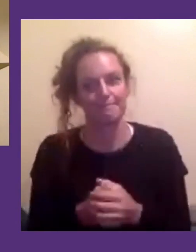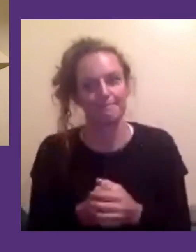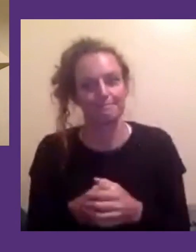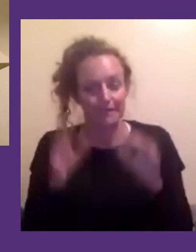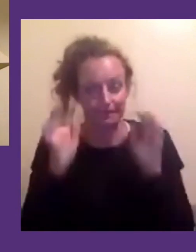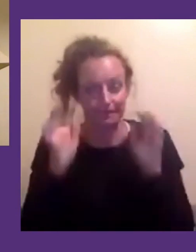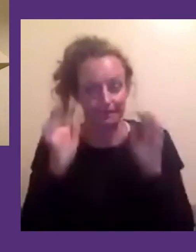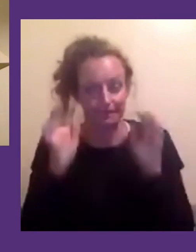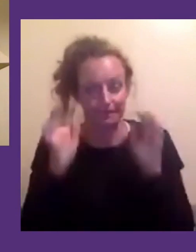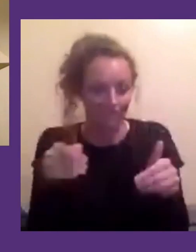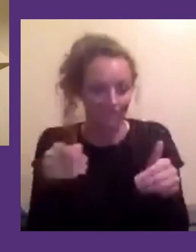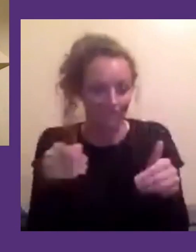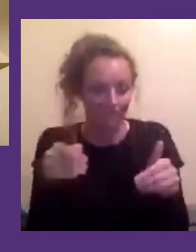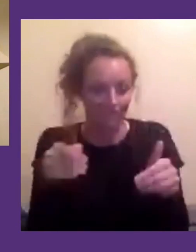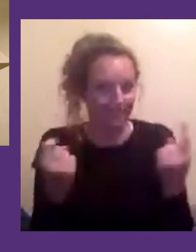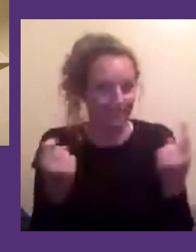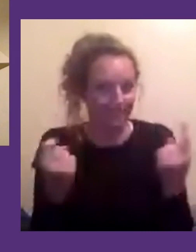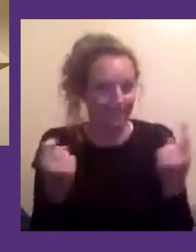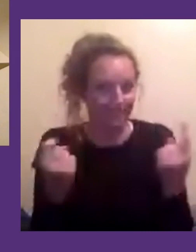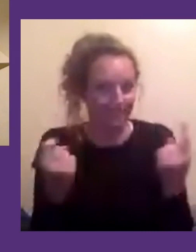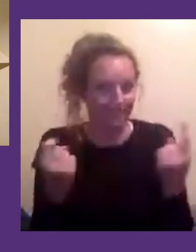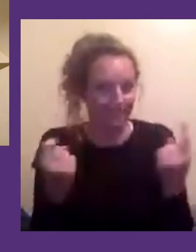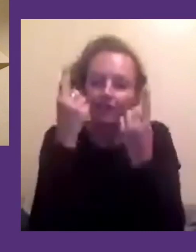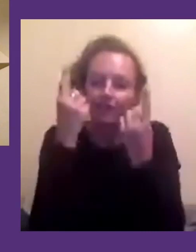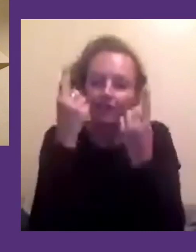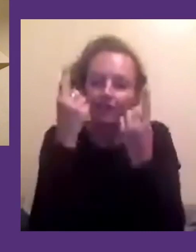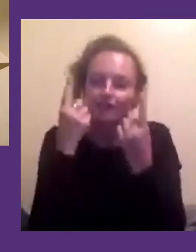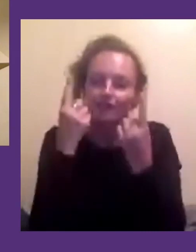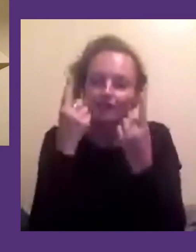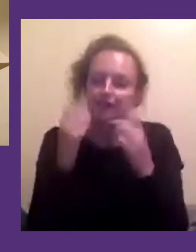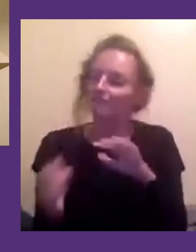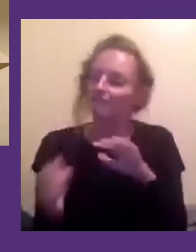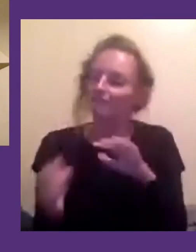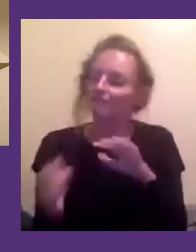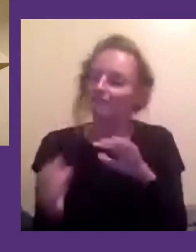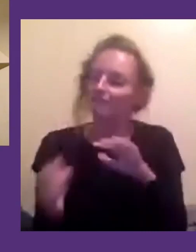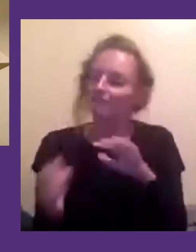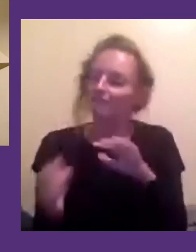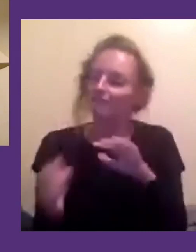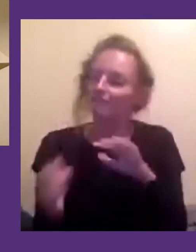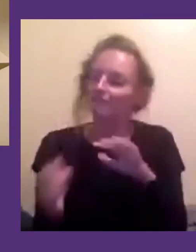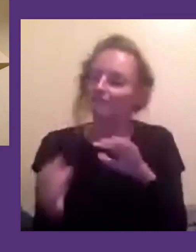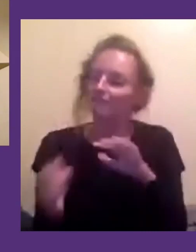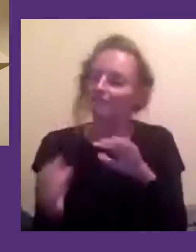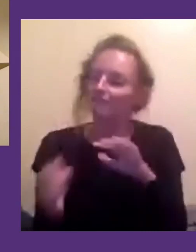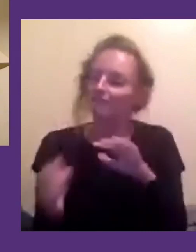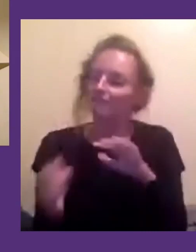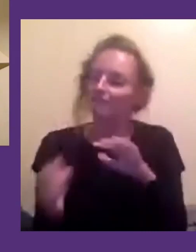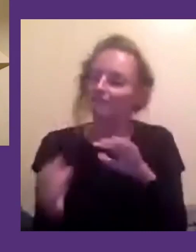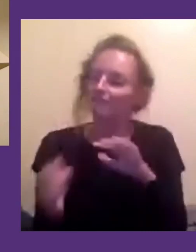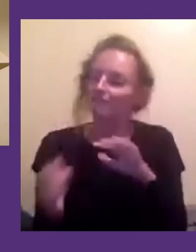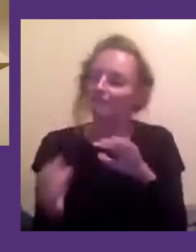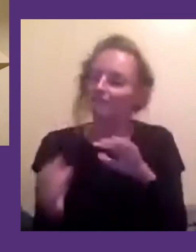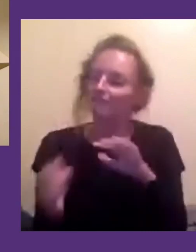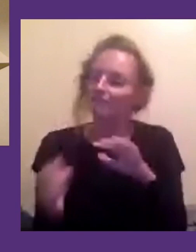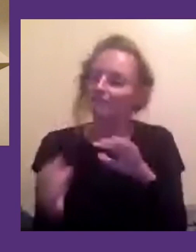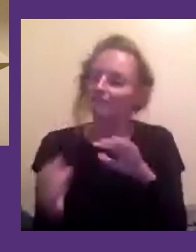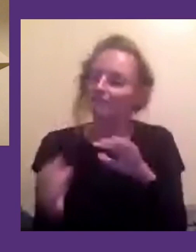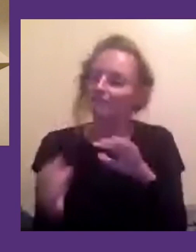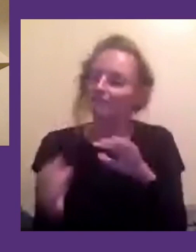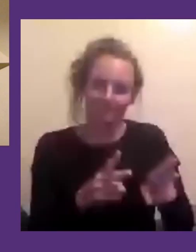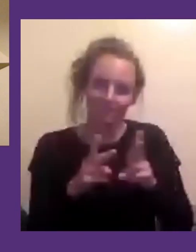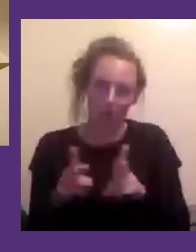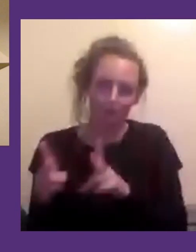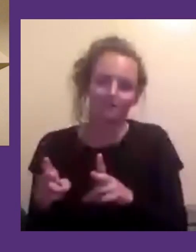the importance of creating different kinds of stories for our children.